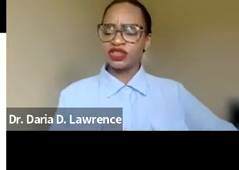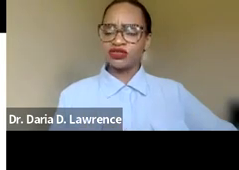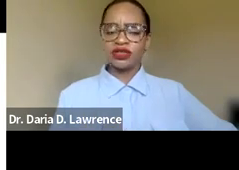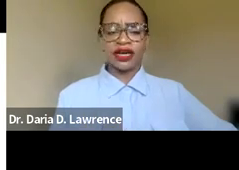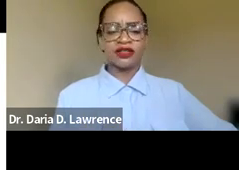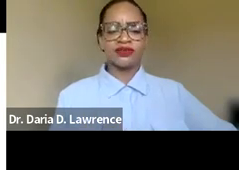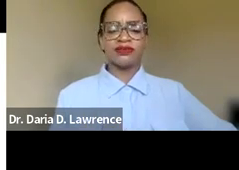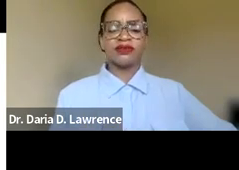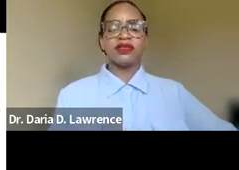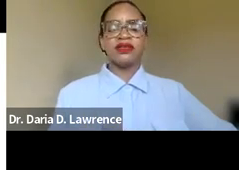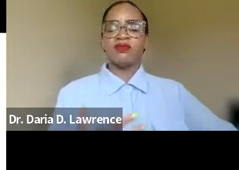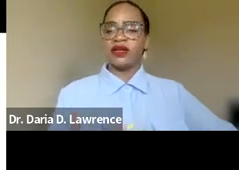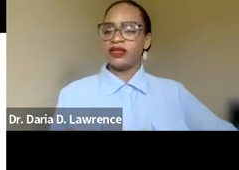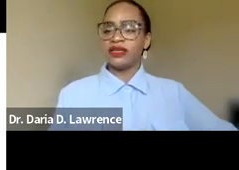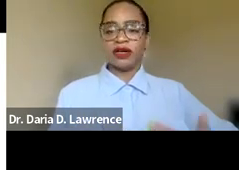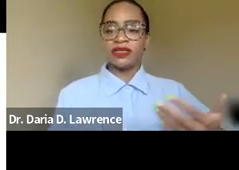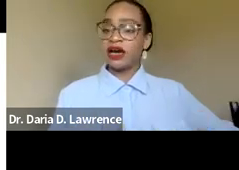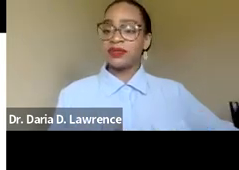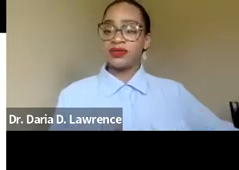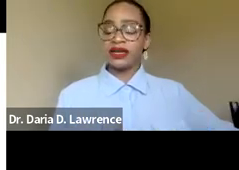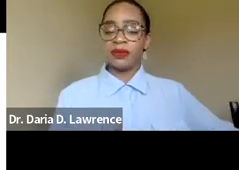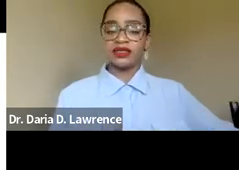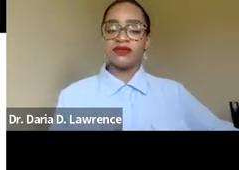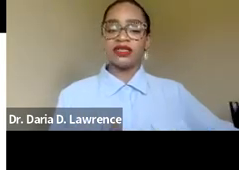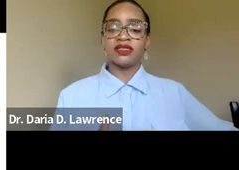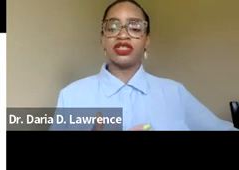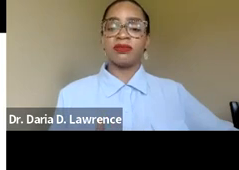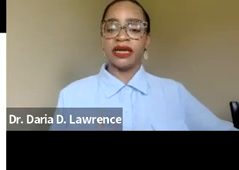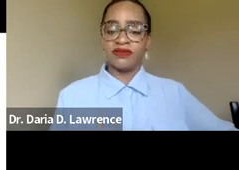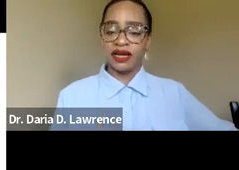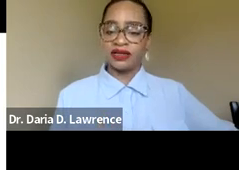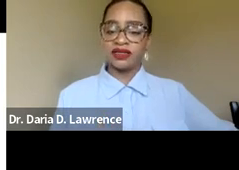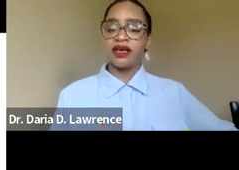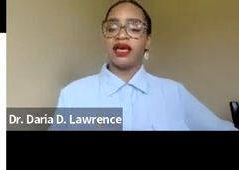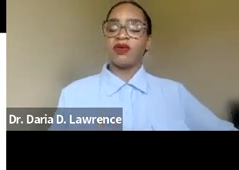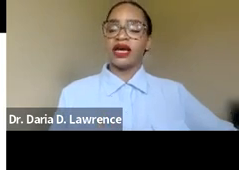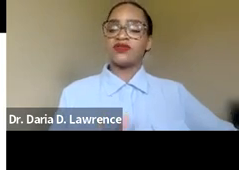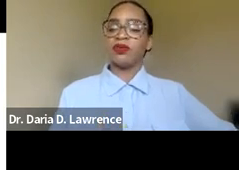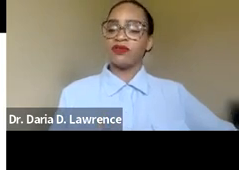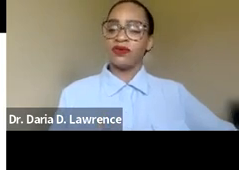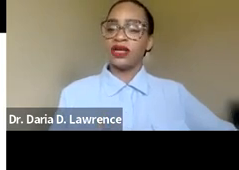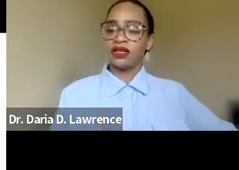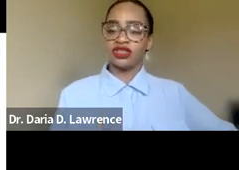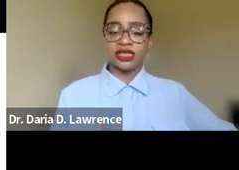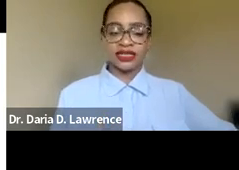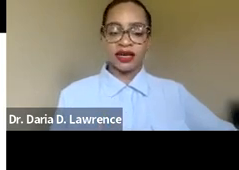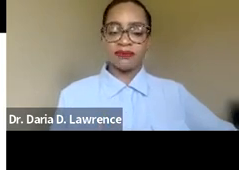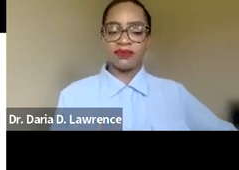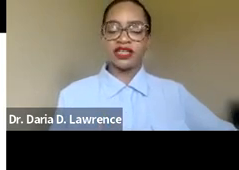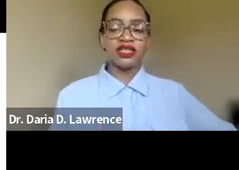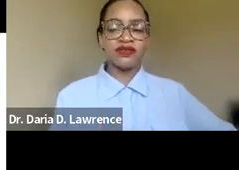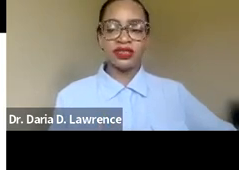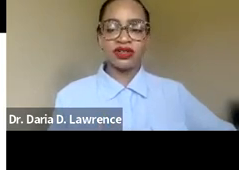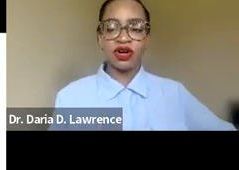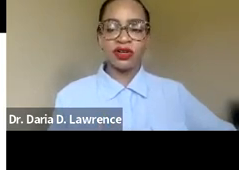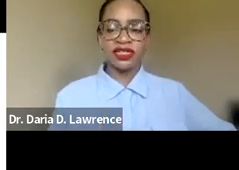than other children her age. When it was time to do academic activities, she complained of headaches and would ask for more food at lunch or snack time.